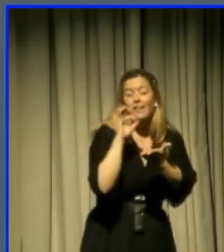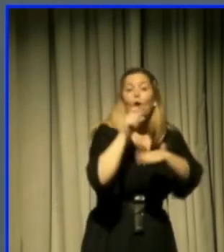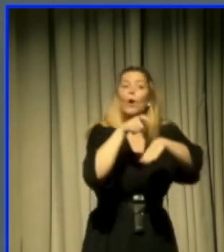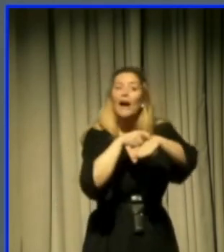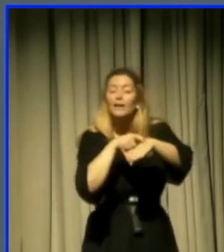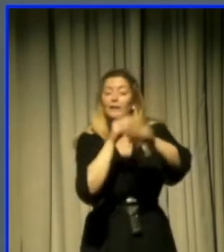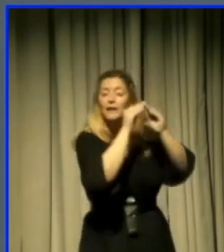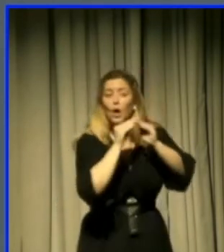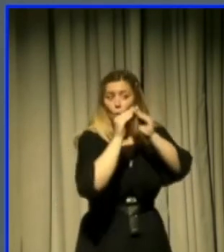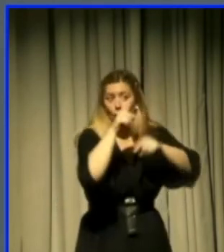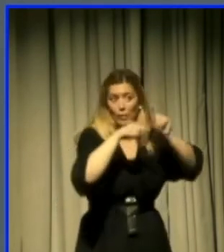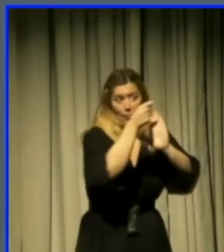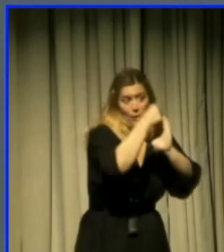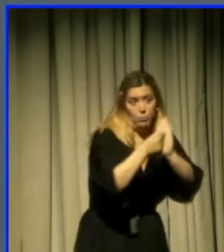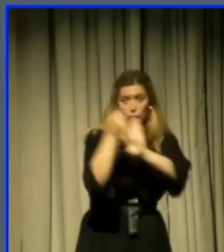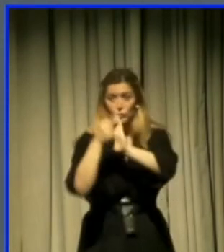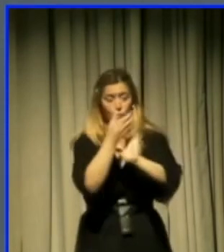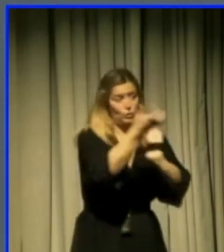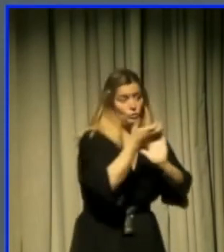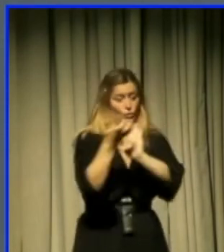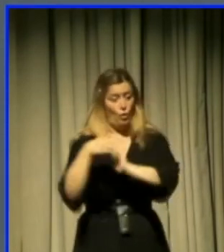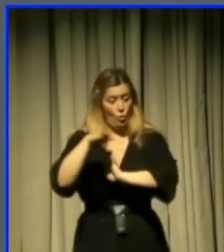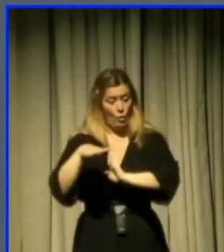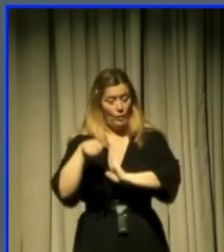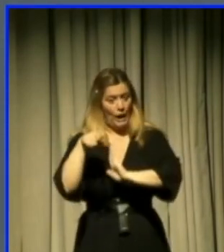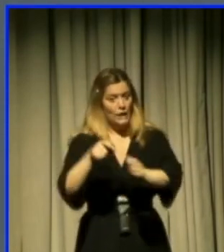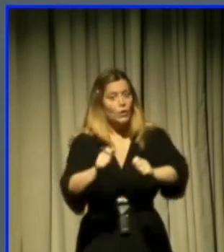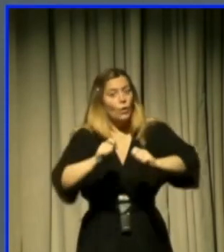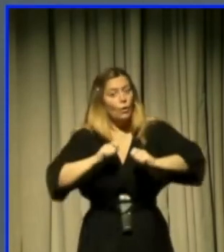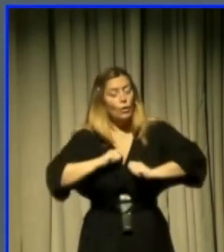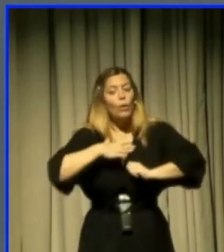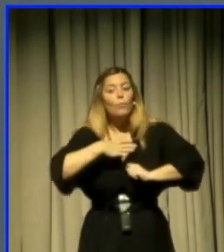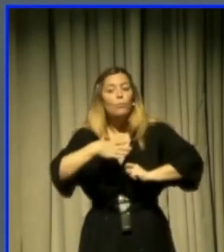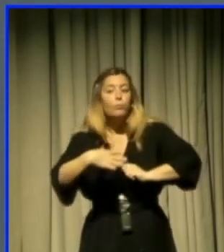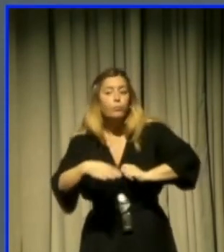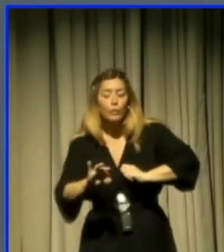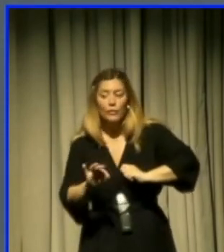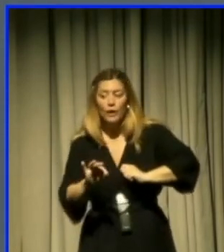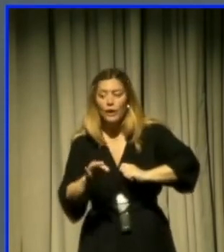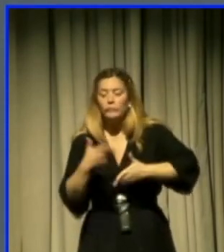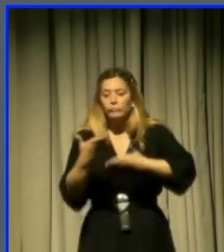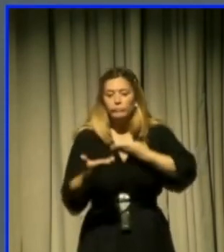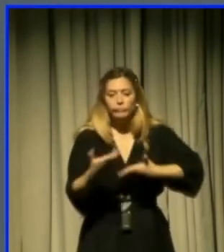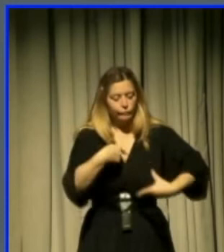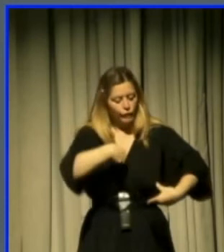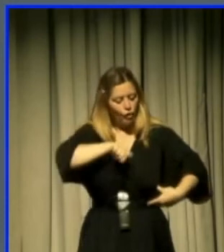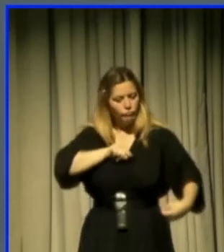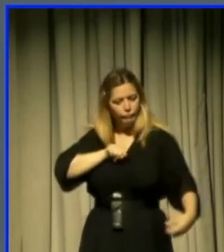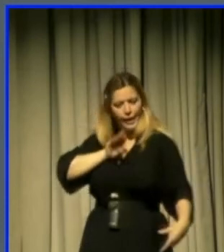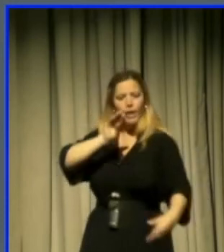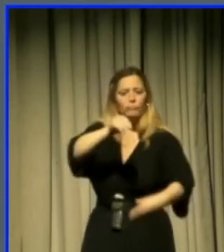So if you post this, then this is kind of safe bet. It's not that quirky. It's not even a poor image. So this is